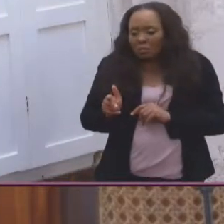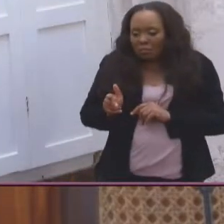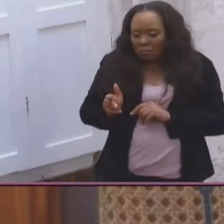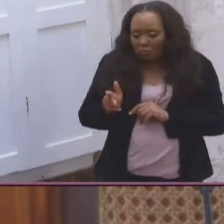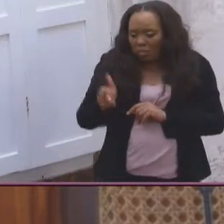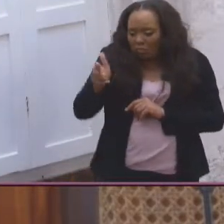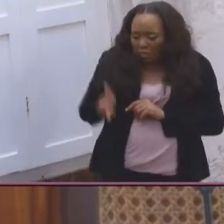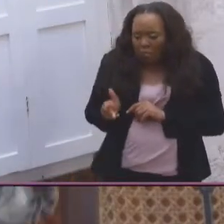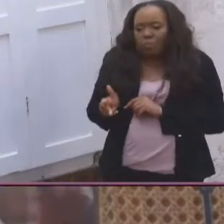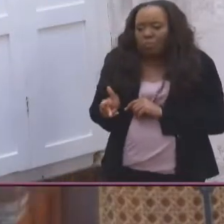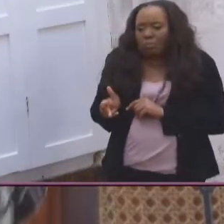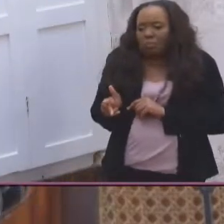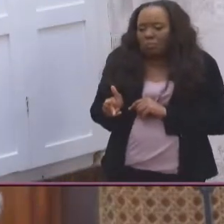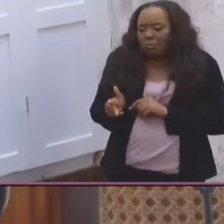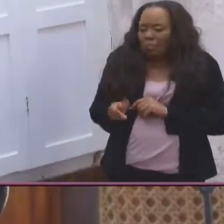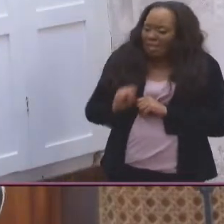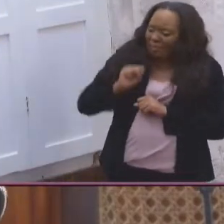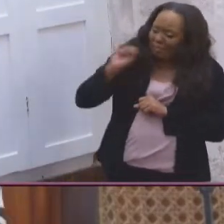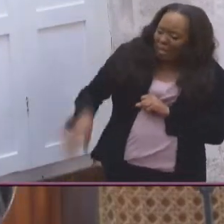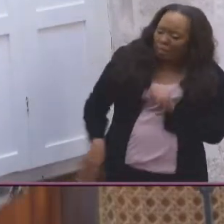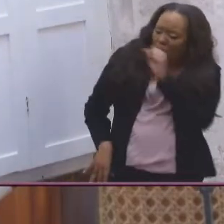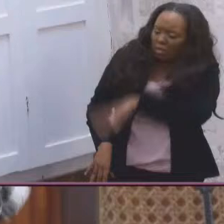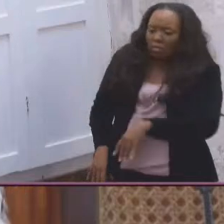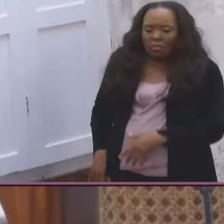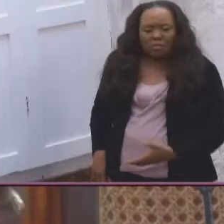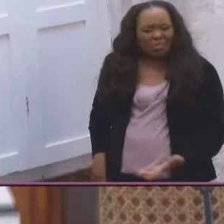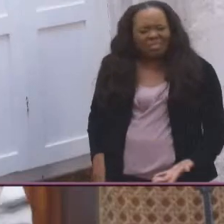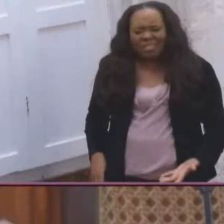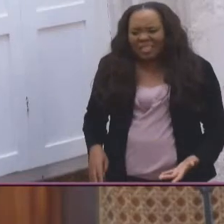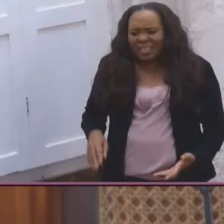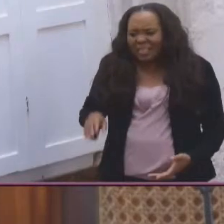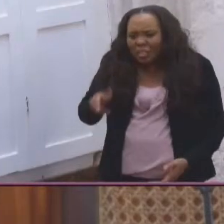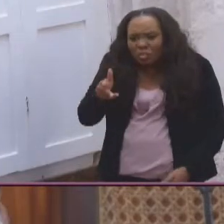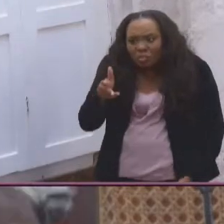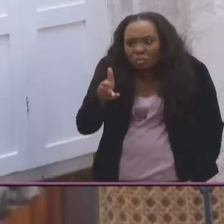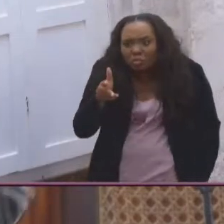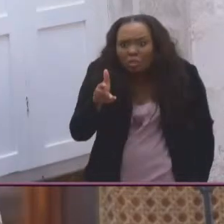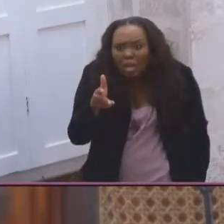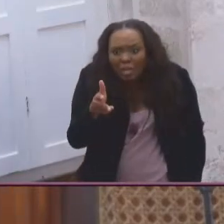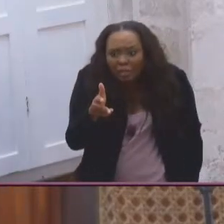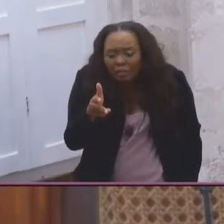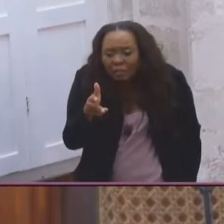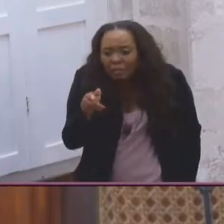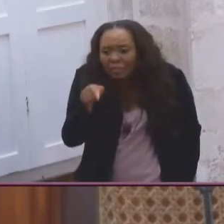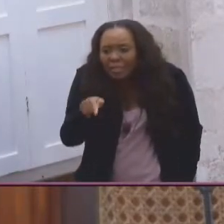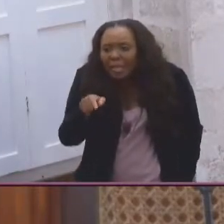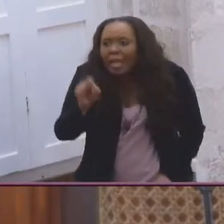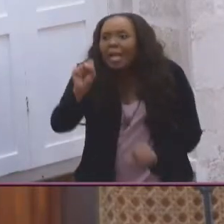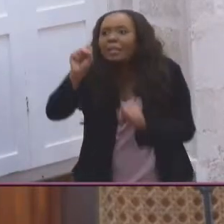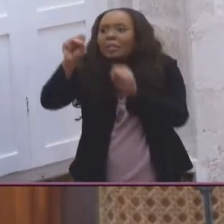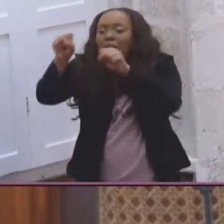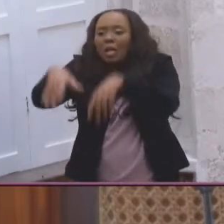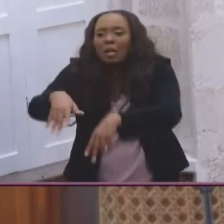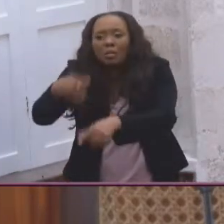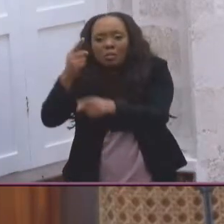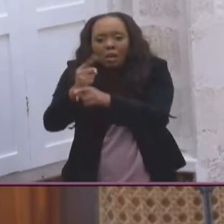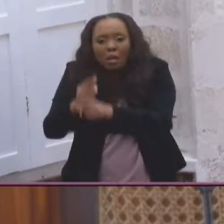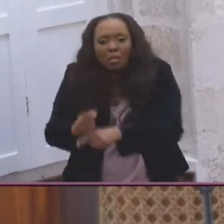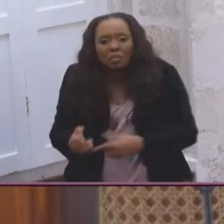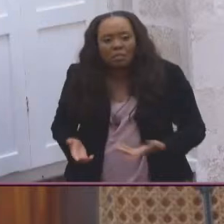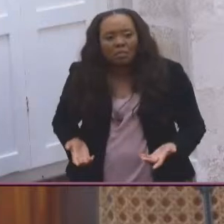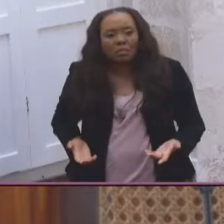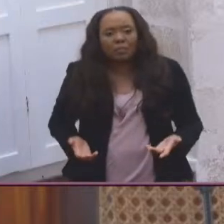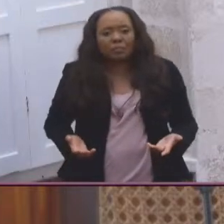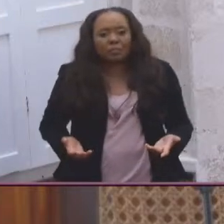paid to carry loads to the landfill dump them illegally. Coconut vendors who make quite a lot